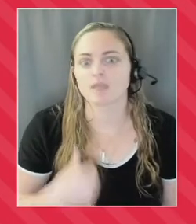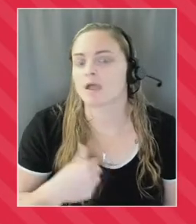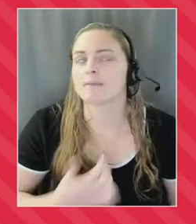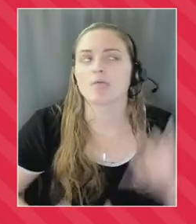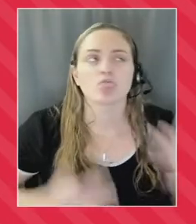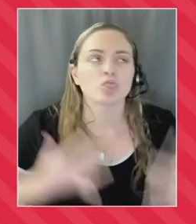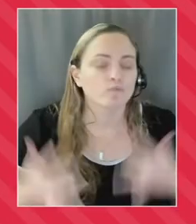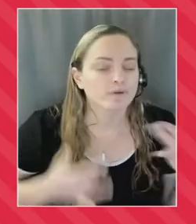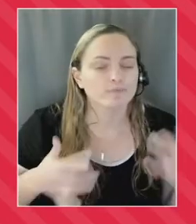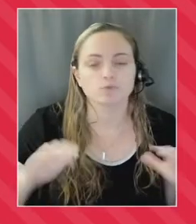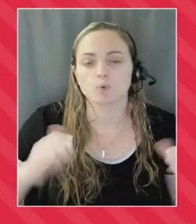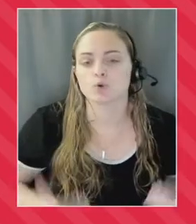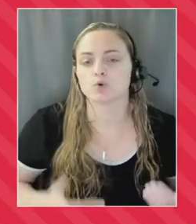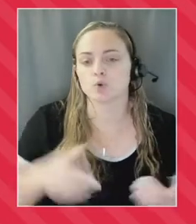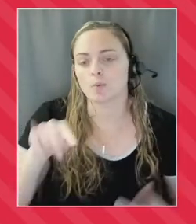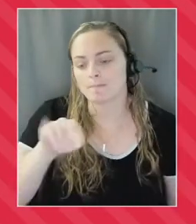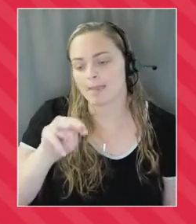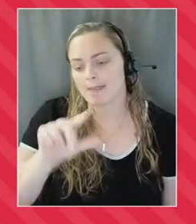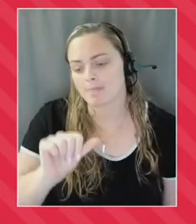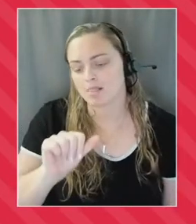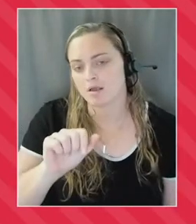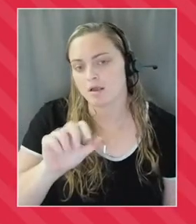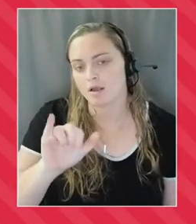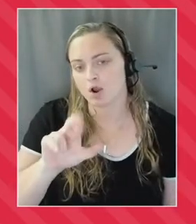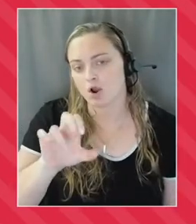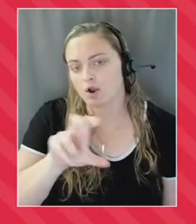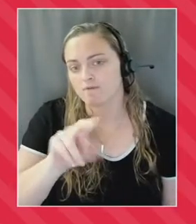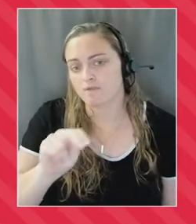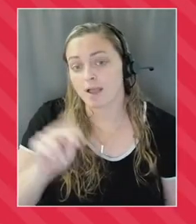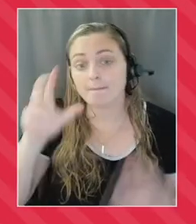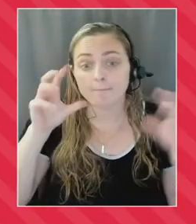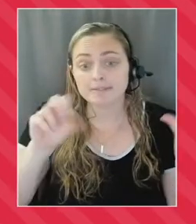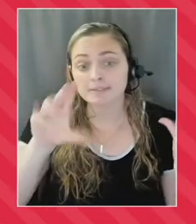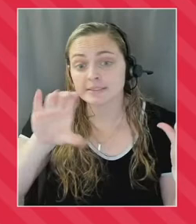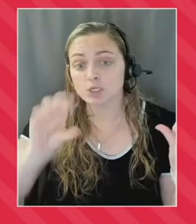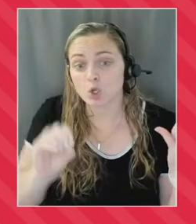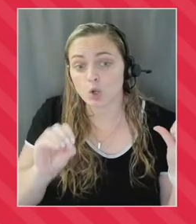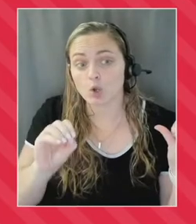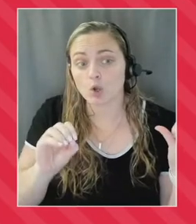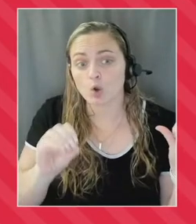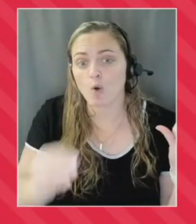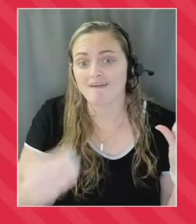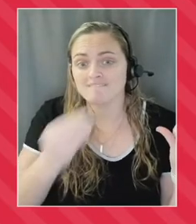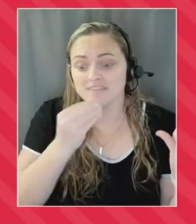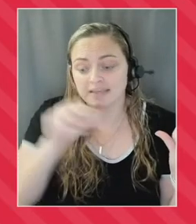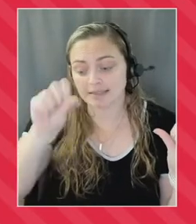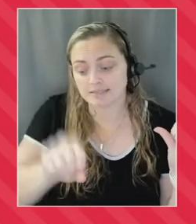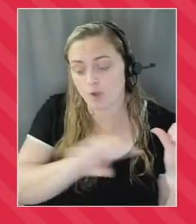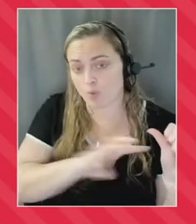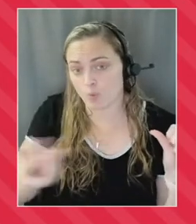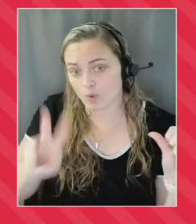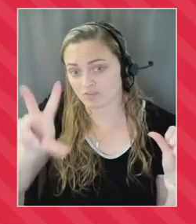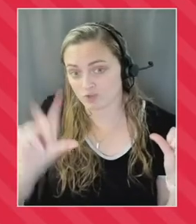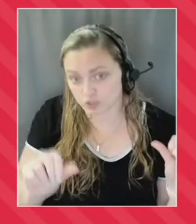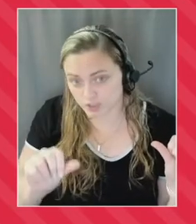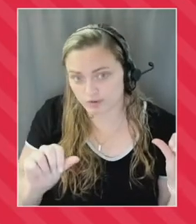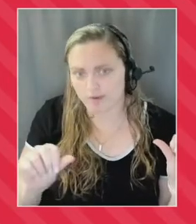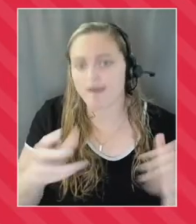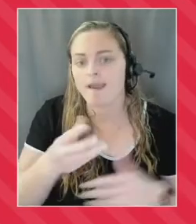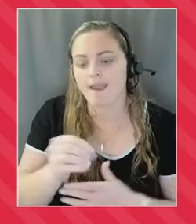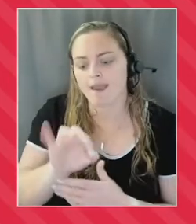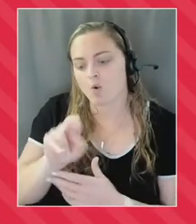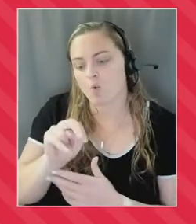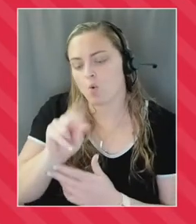to introduce Pamela Irvine, President and CEO of Feeding Southwest Virginia, and Courtney